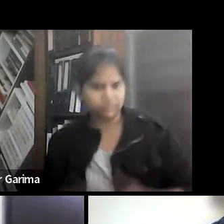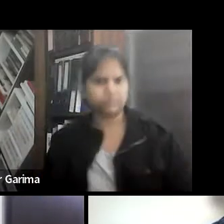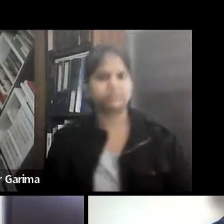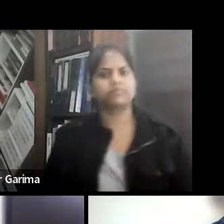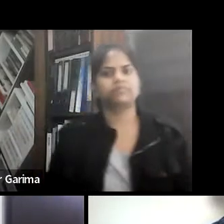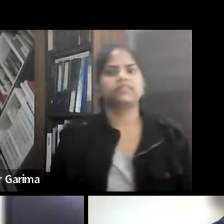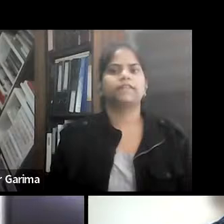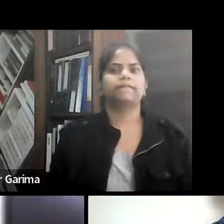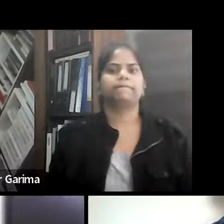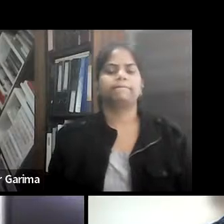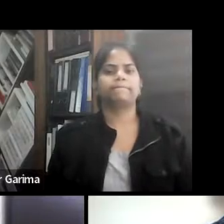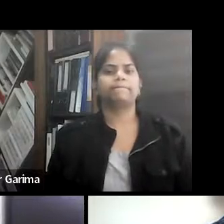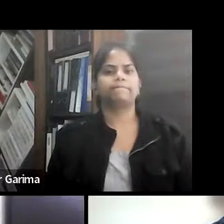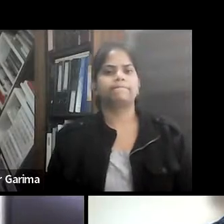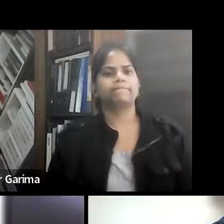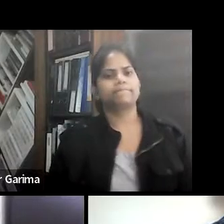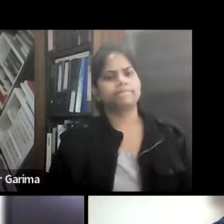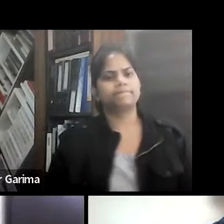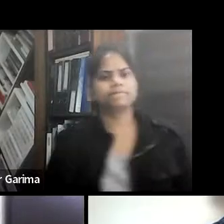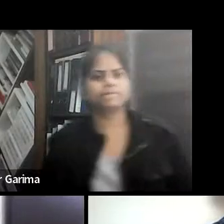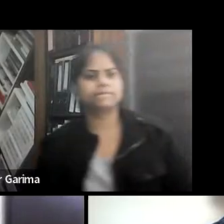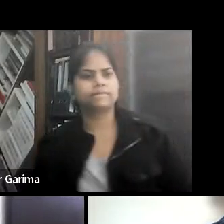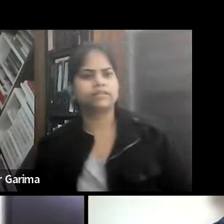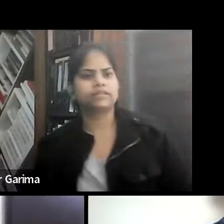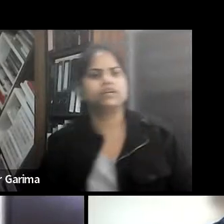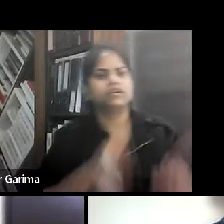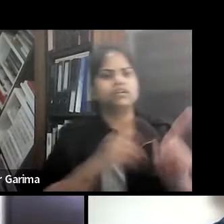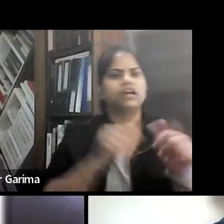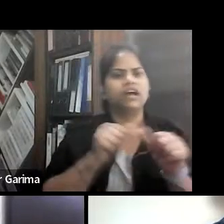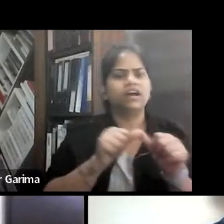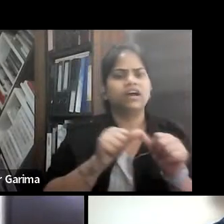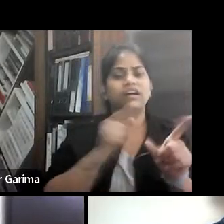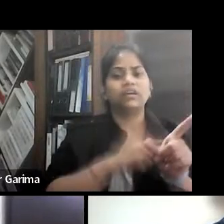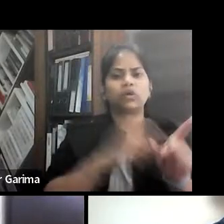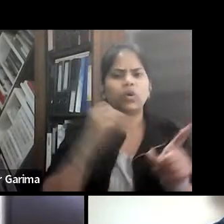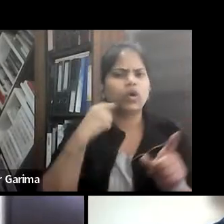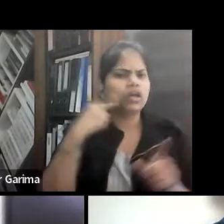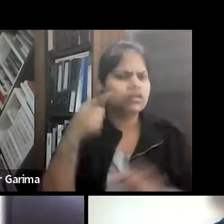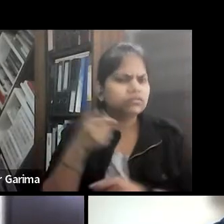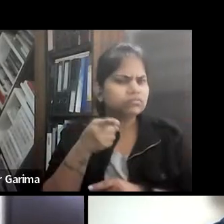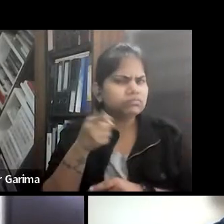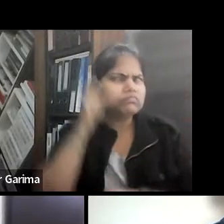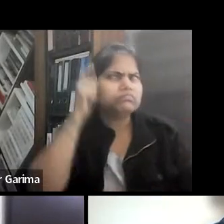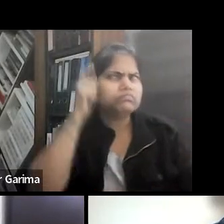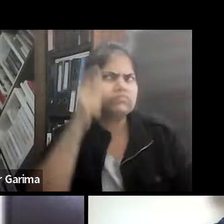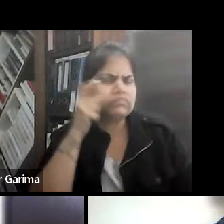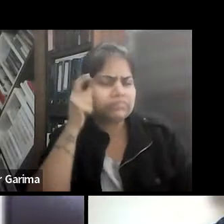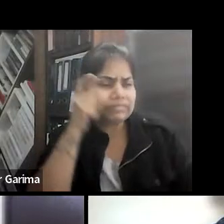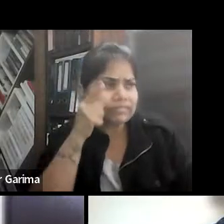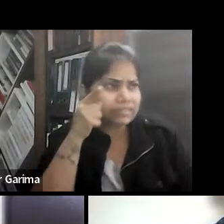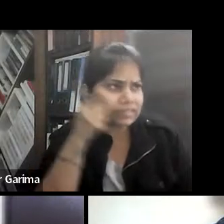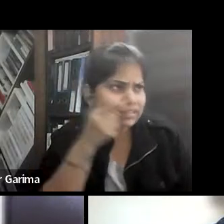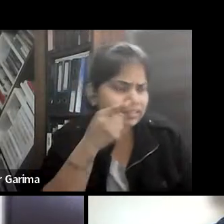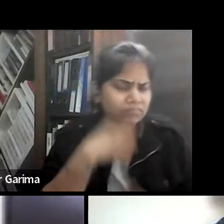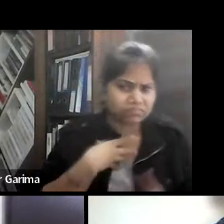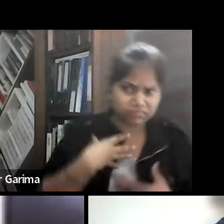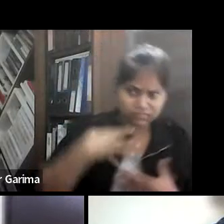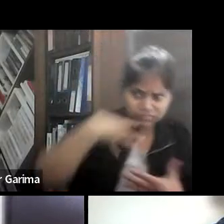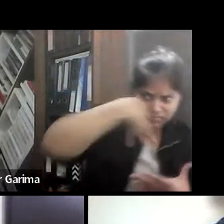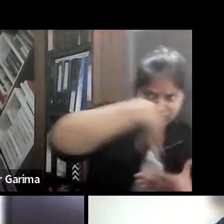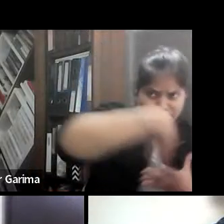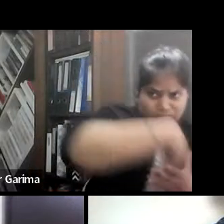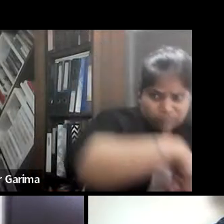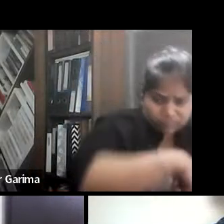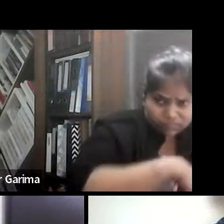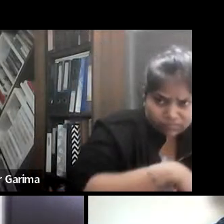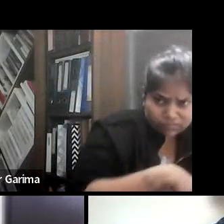No, Yayoi, he's asking, you think it contributes to the narrative of overcoming in any way, you